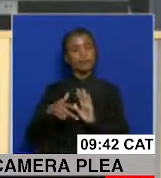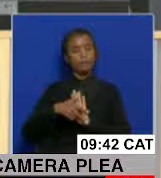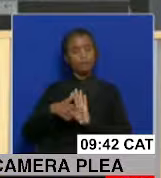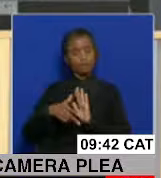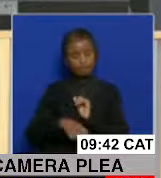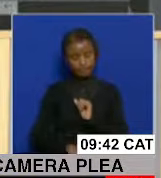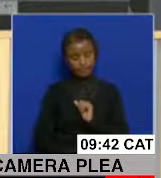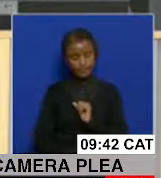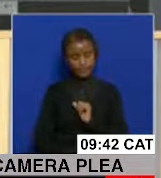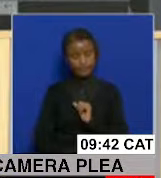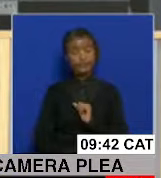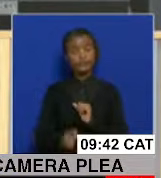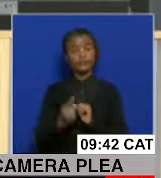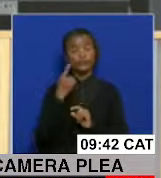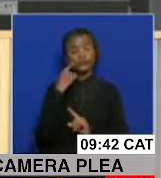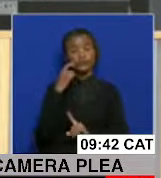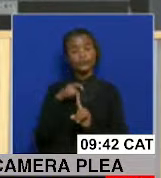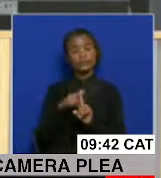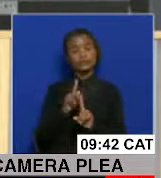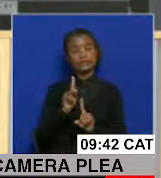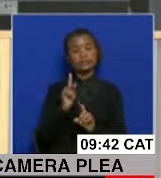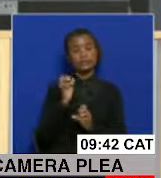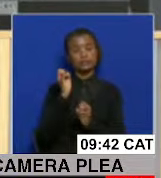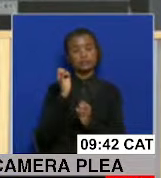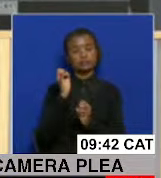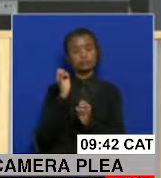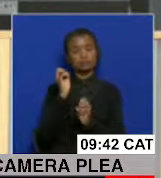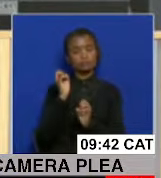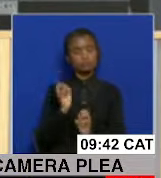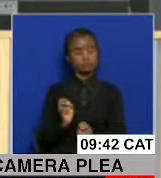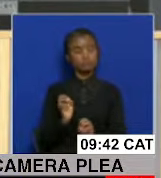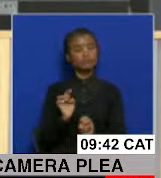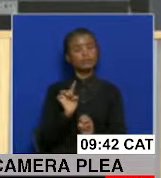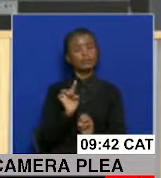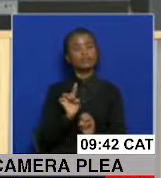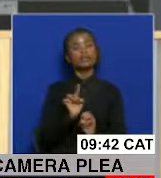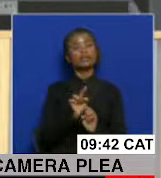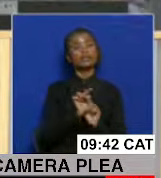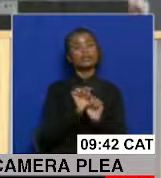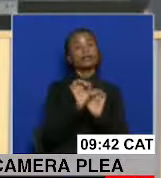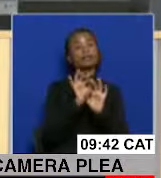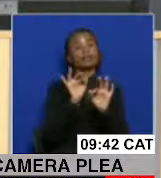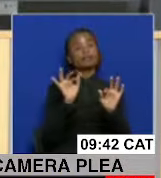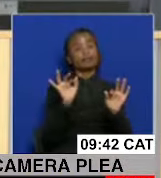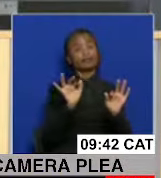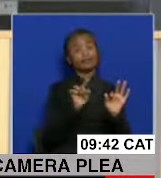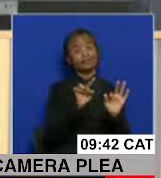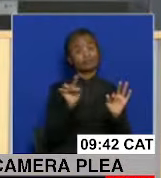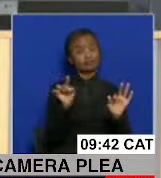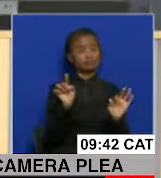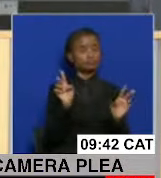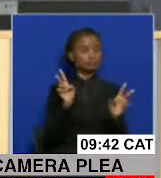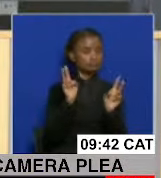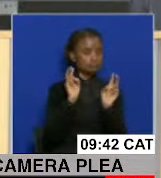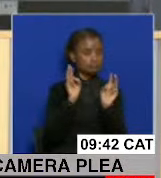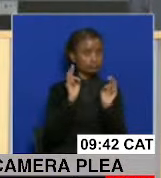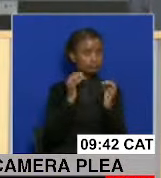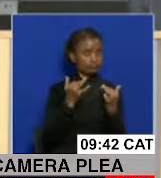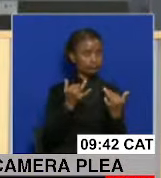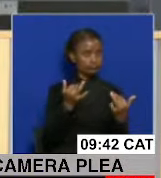witness K will be heard publicly, but her face and of